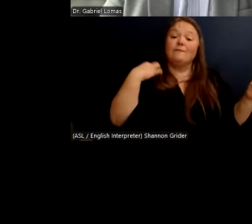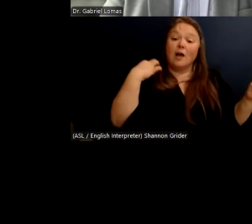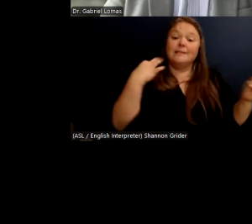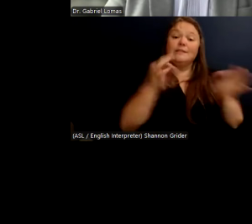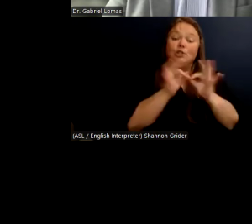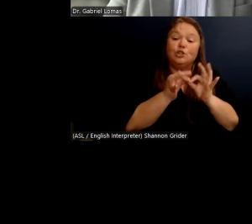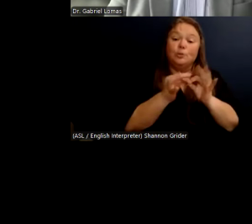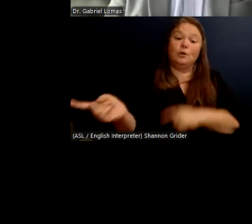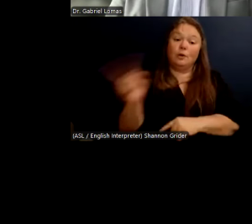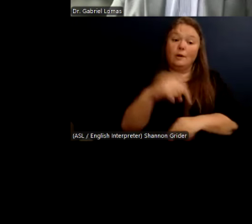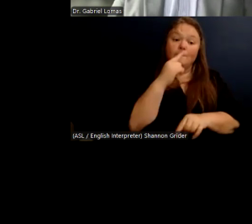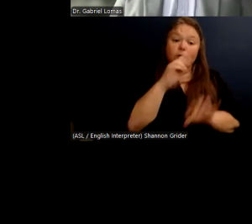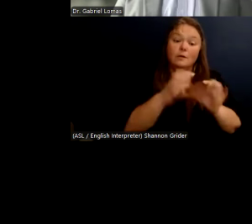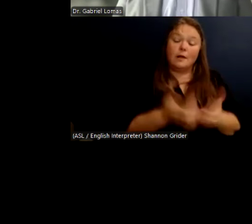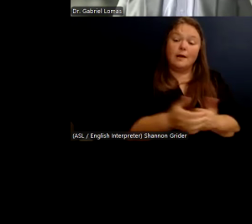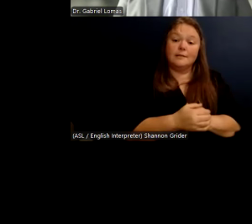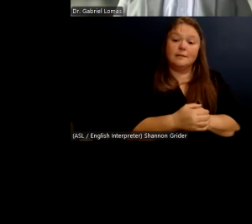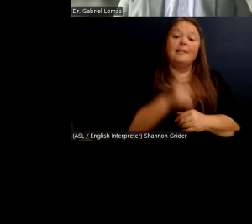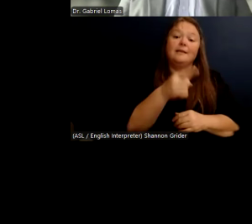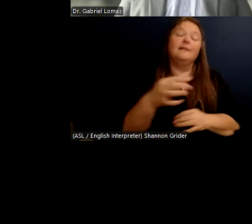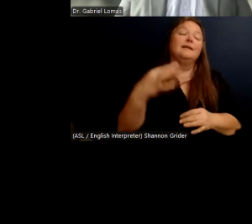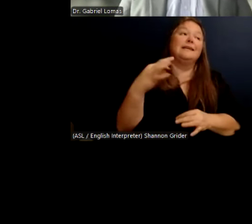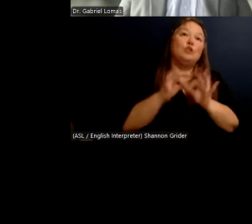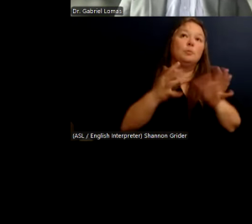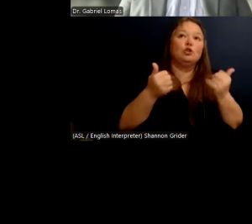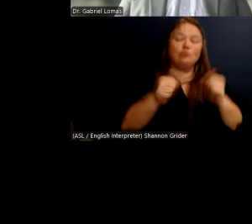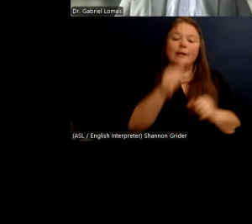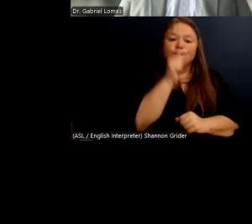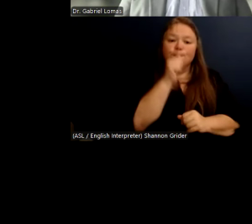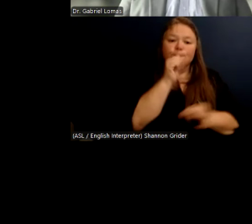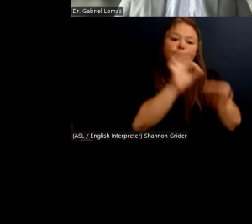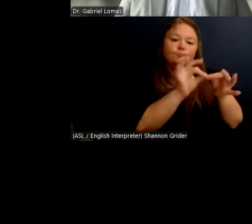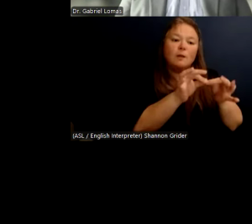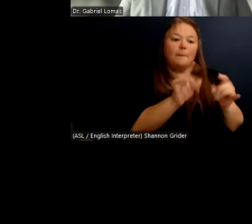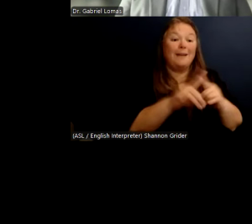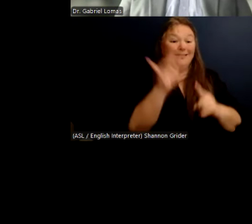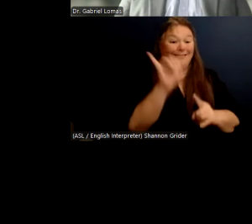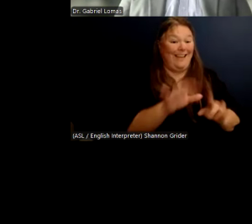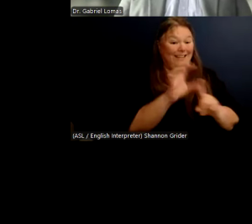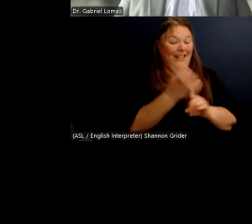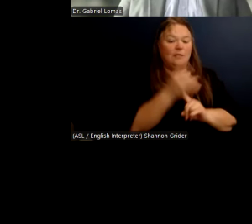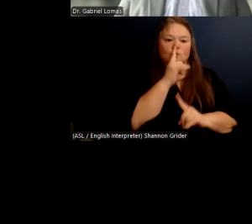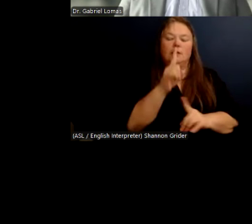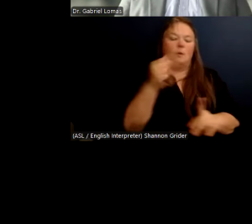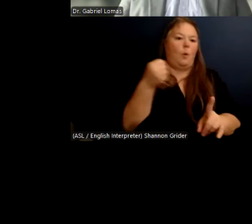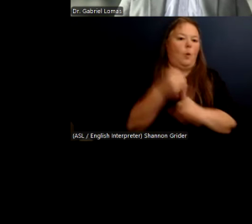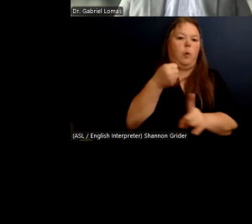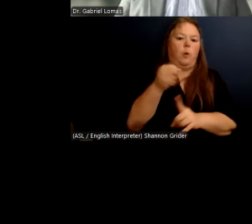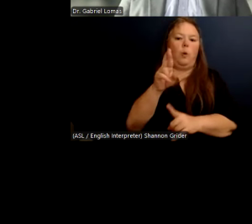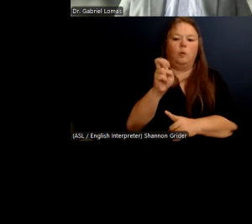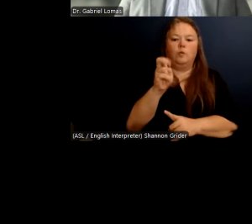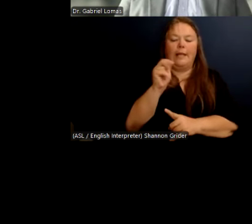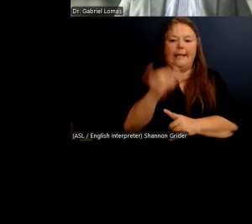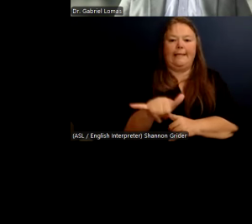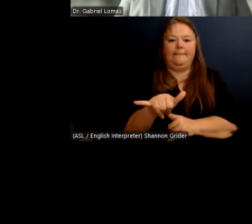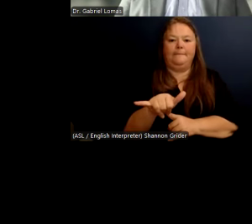the class and did their best to get through it. But it was a life-changing experience for Rennie. And they posted